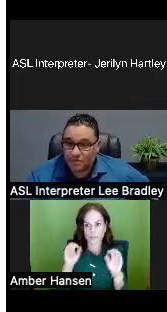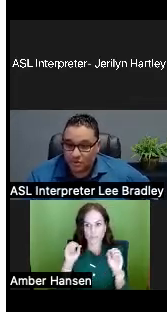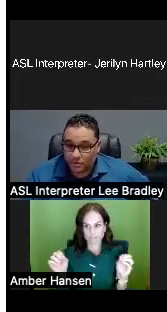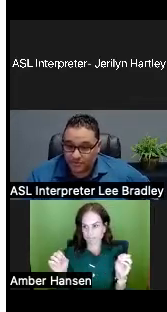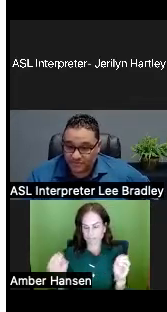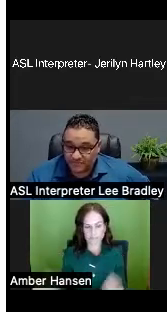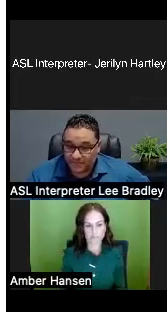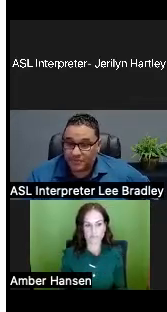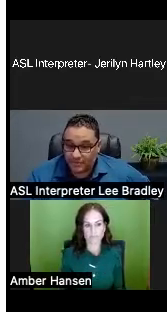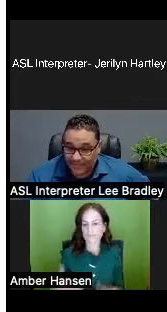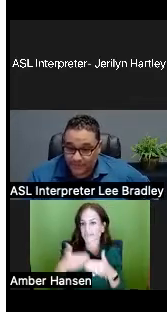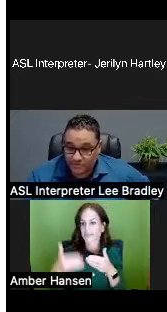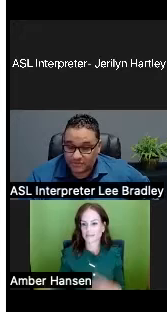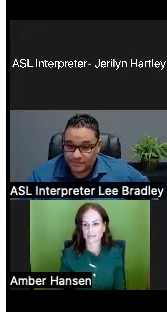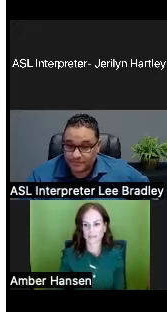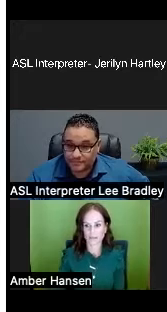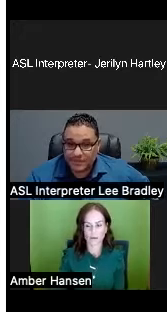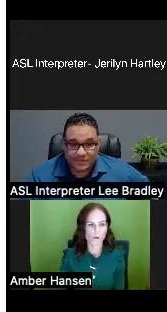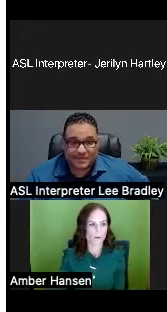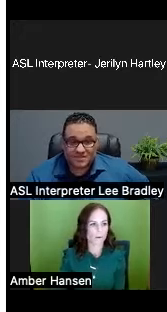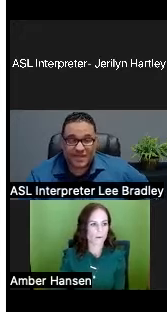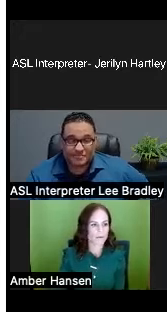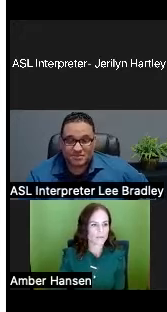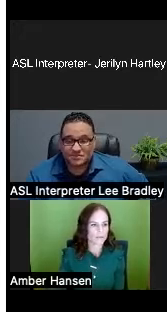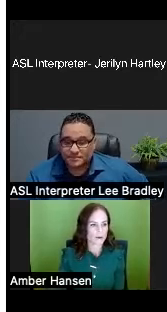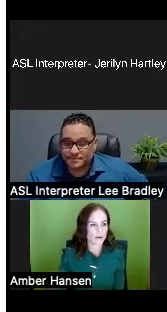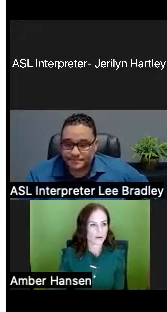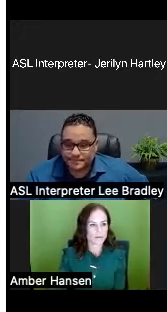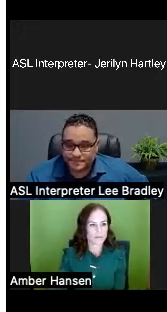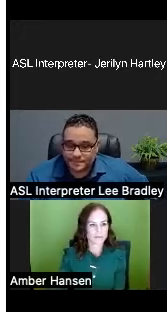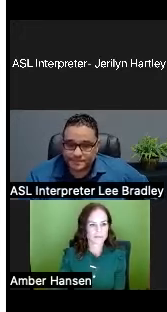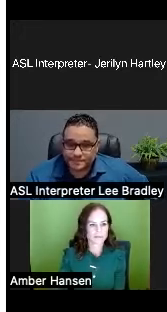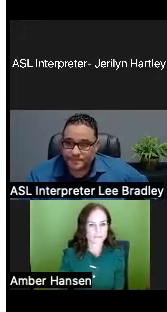speak or to develop language. Next slide, please.